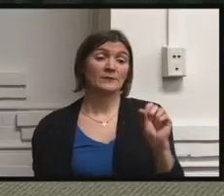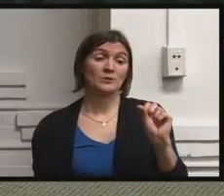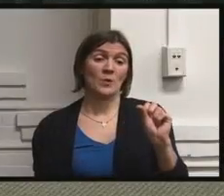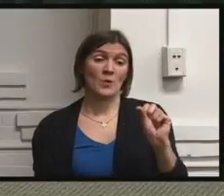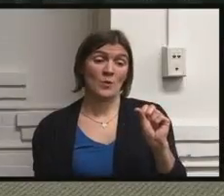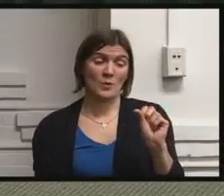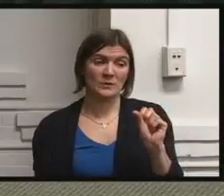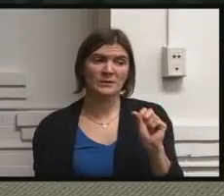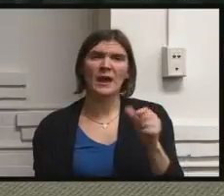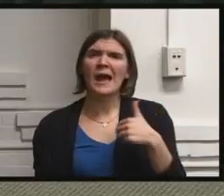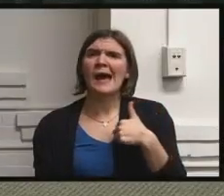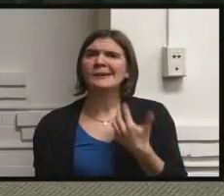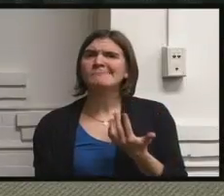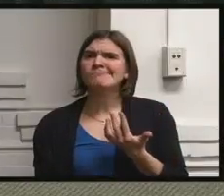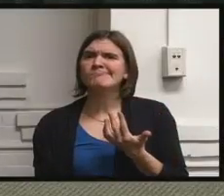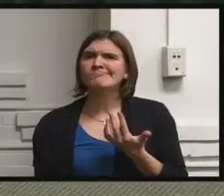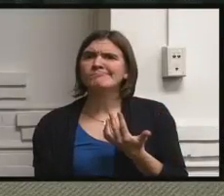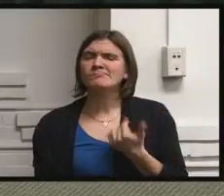I'm not sure.